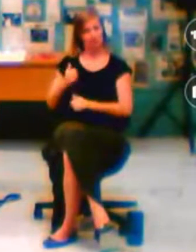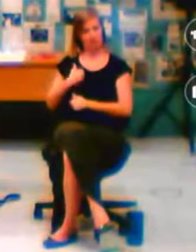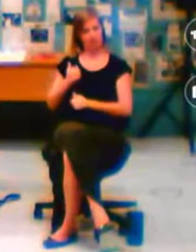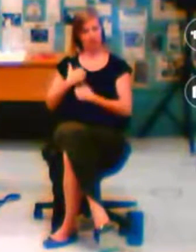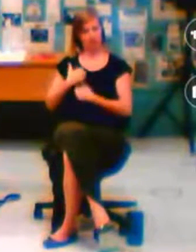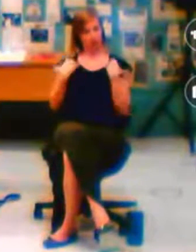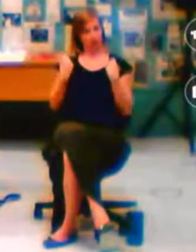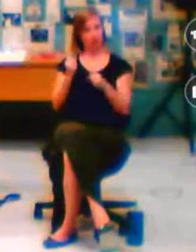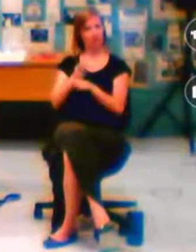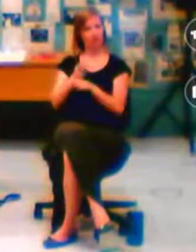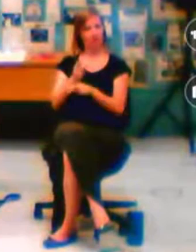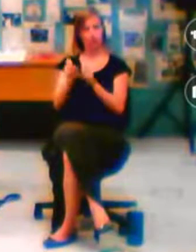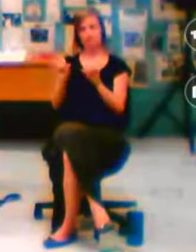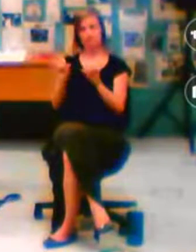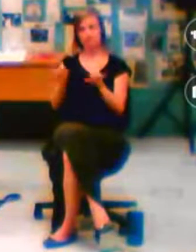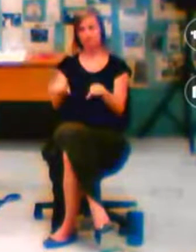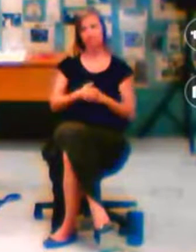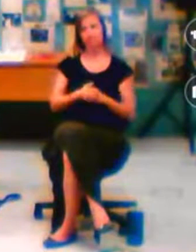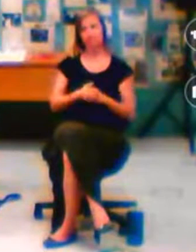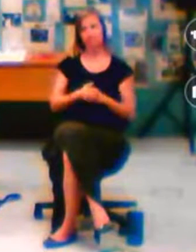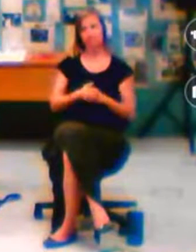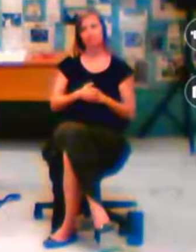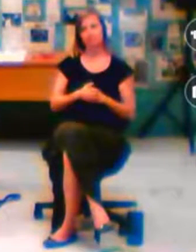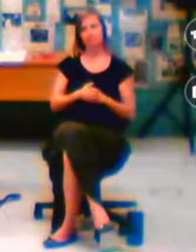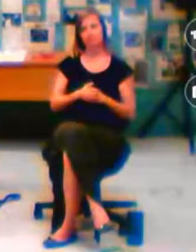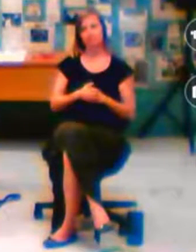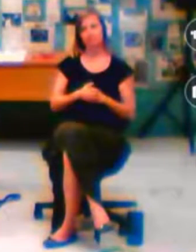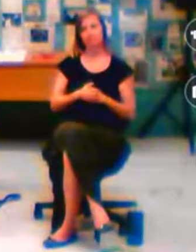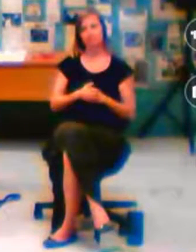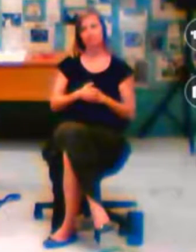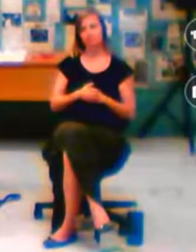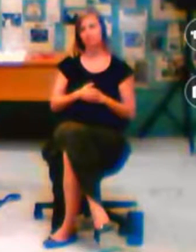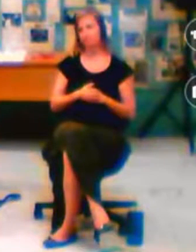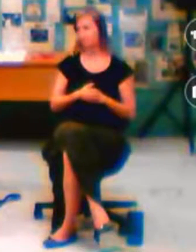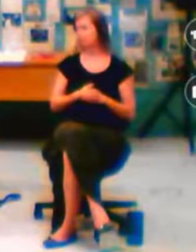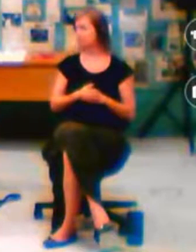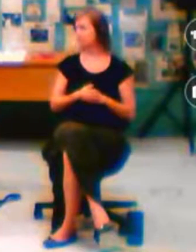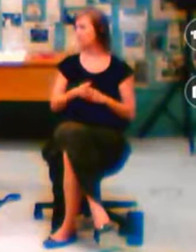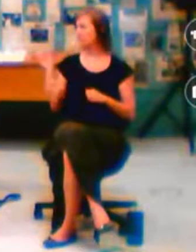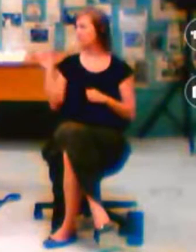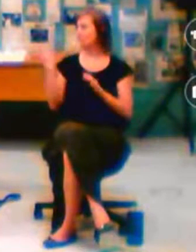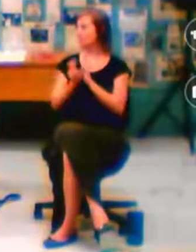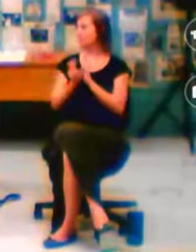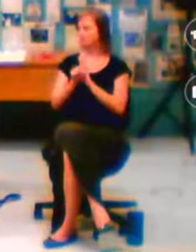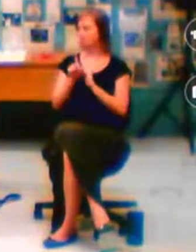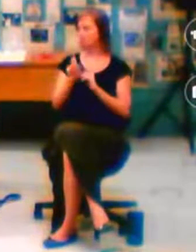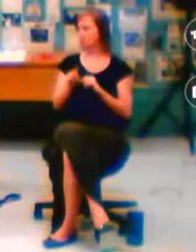not, is there an allowance for an exemption